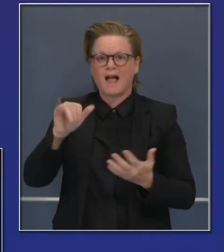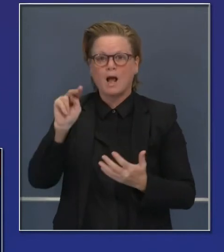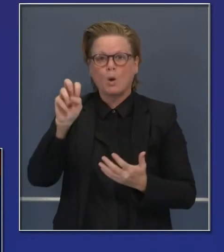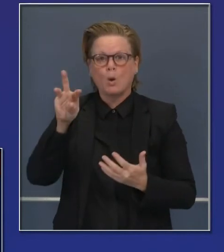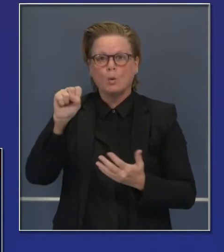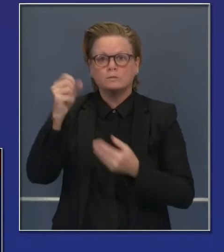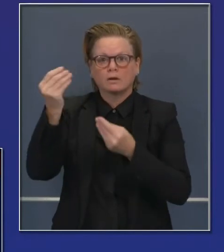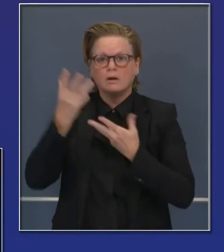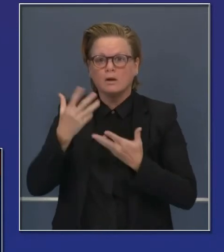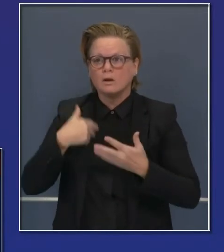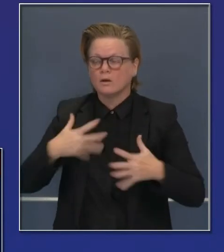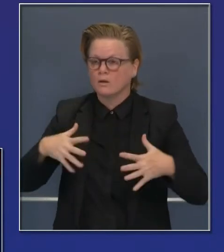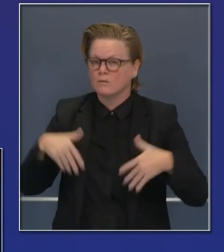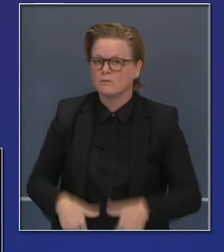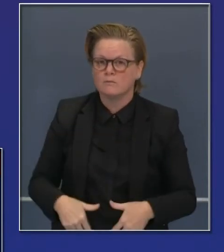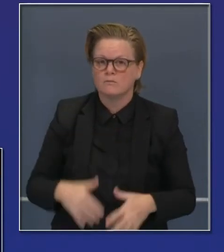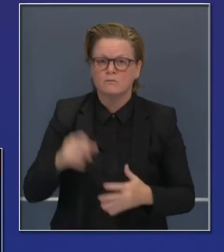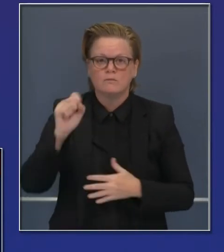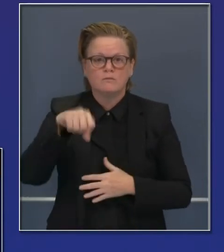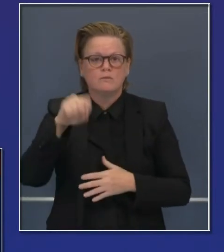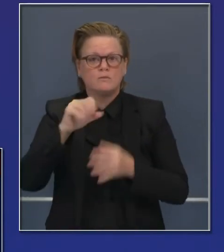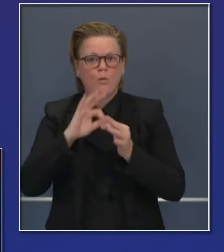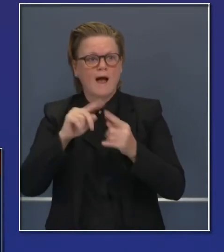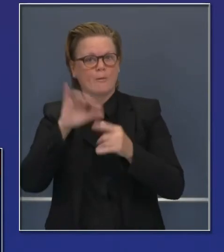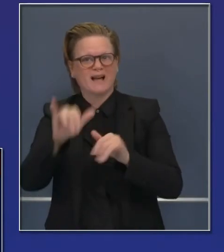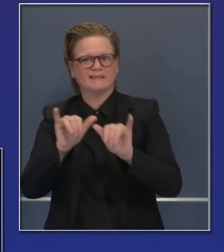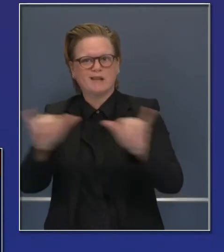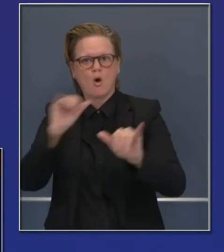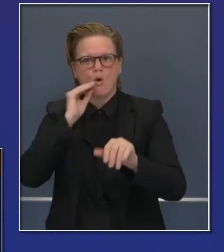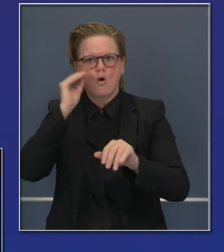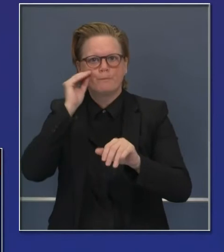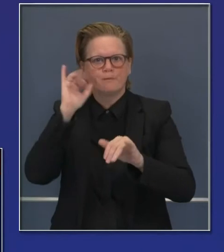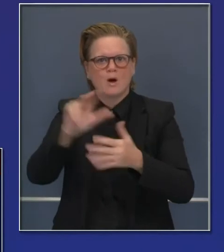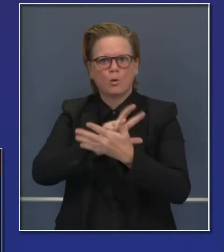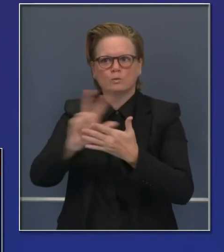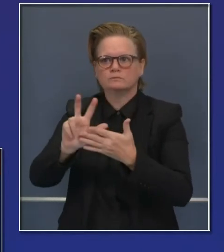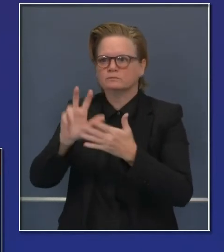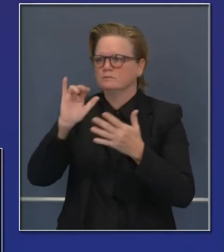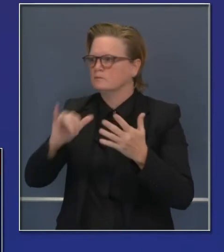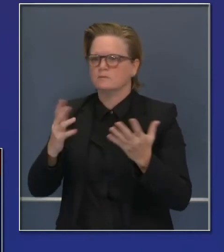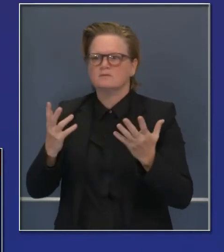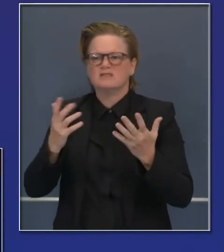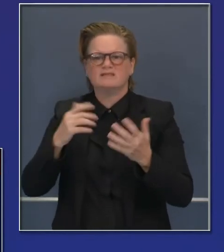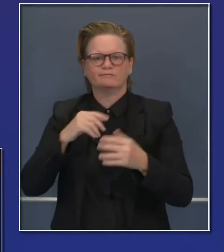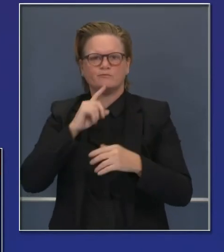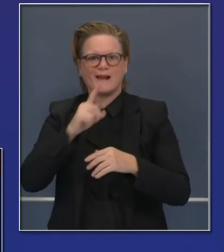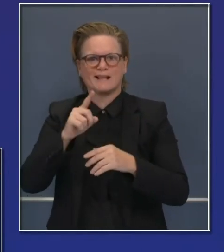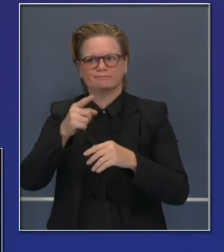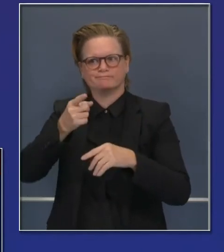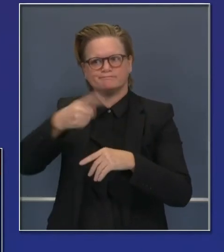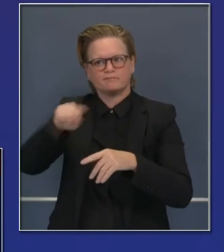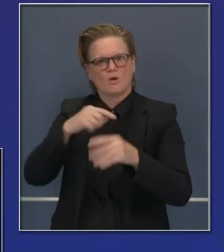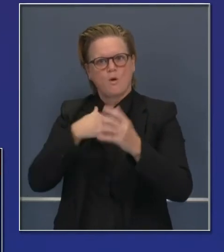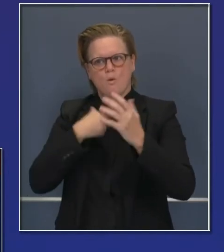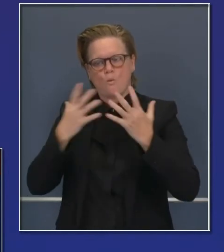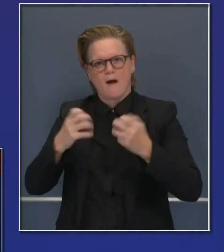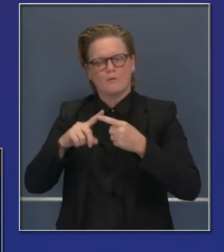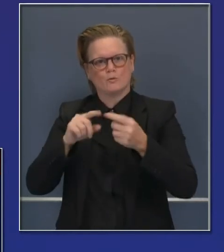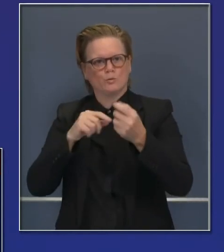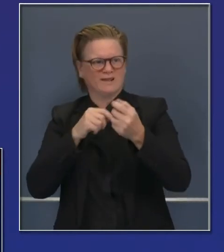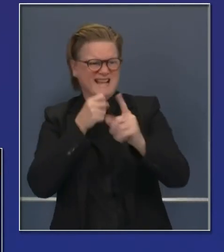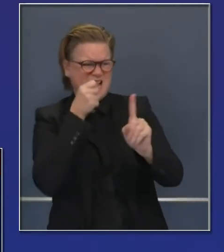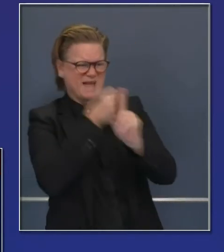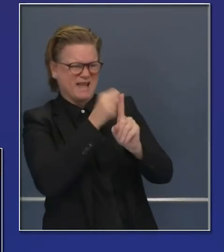are impacted, not just businesses, are also getting support. And I just want to remind everybody of what that preparation